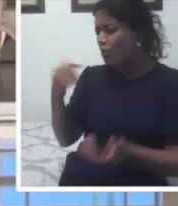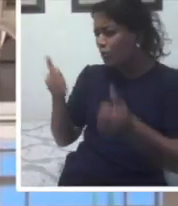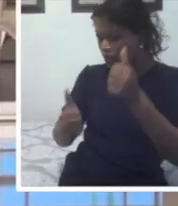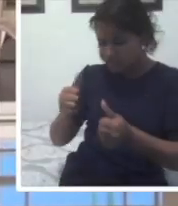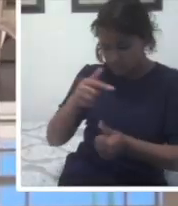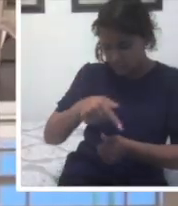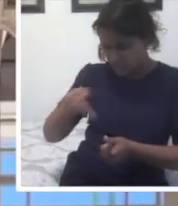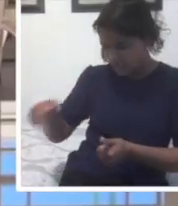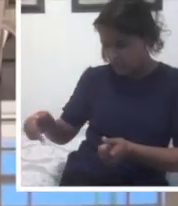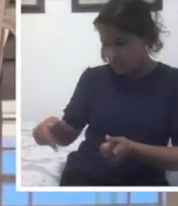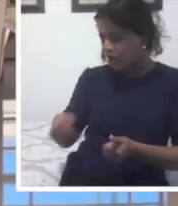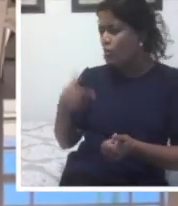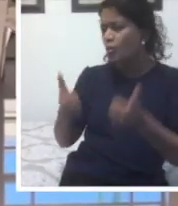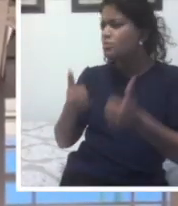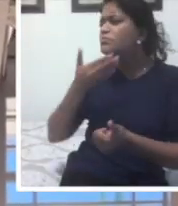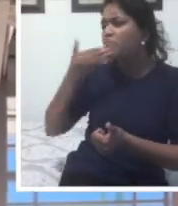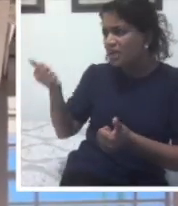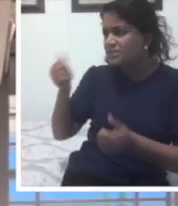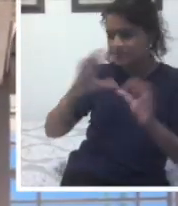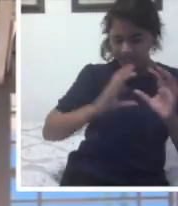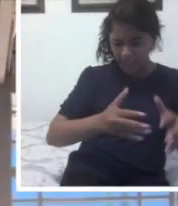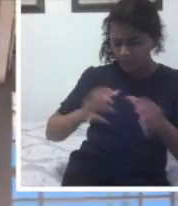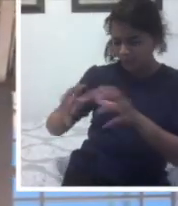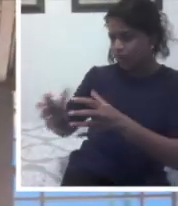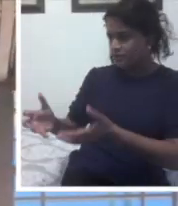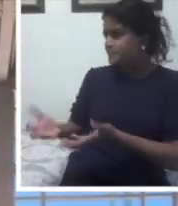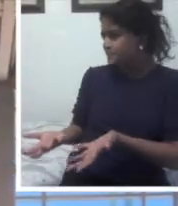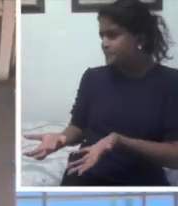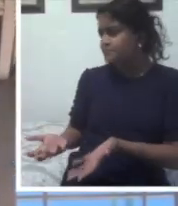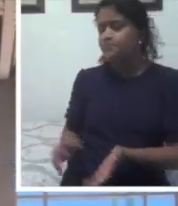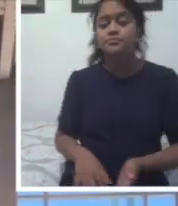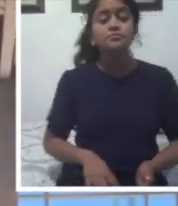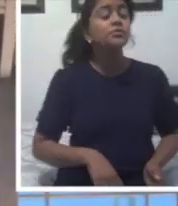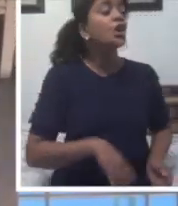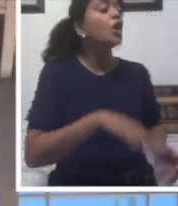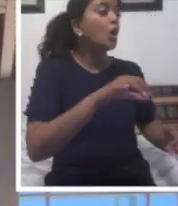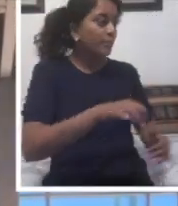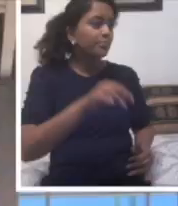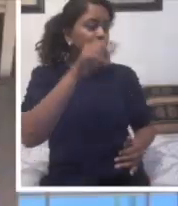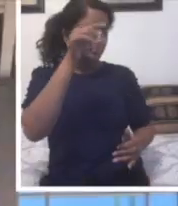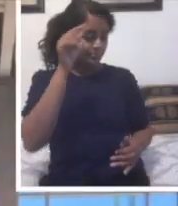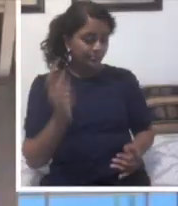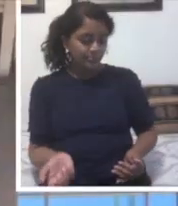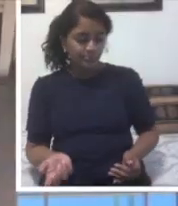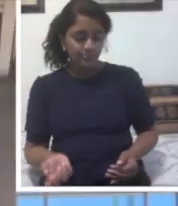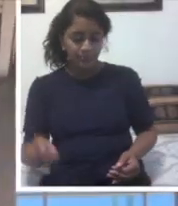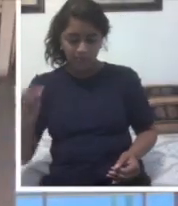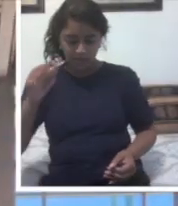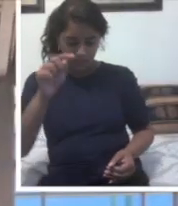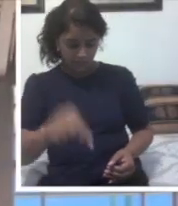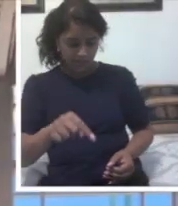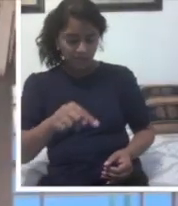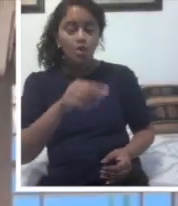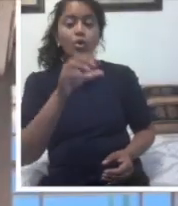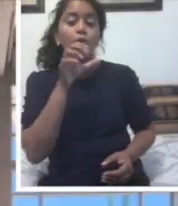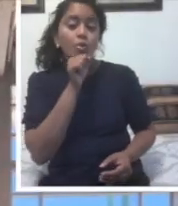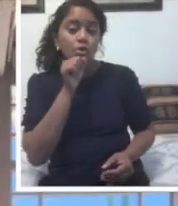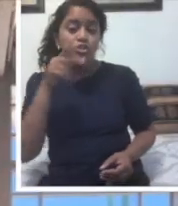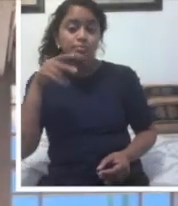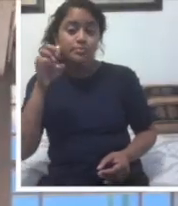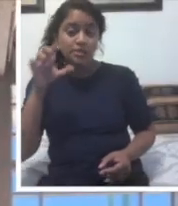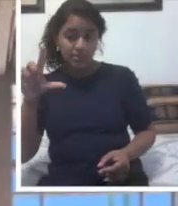categories? So I'd say that this one is made from the orange peel powder liquid combined with glycerin